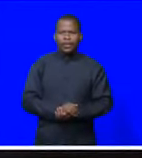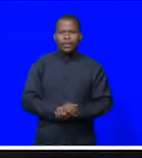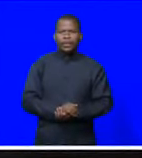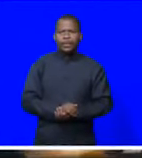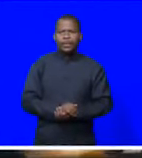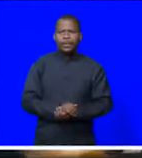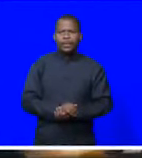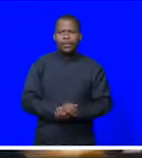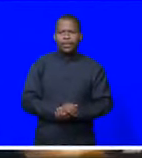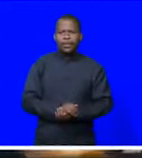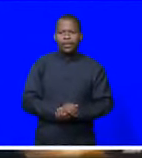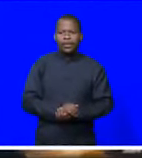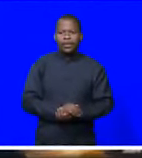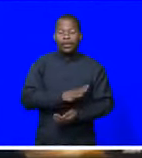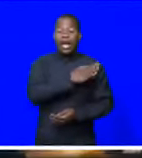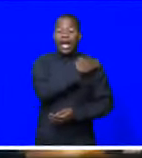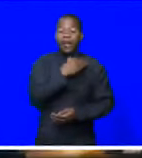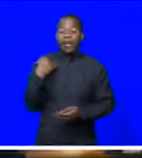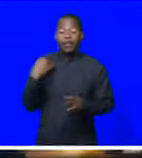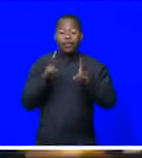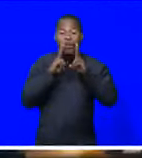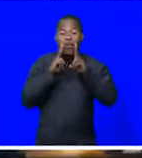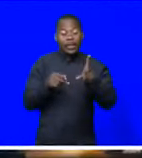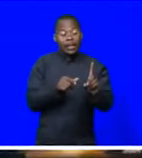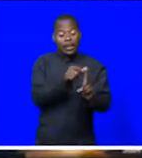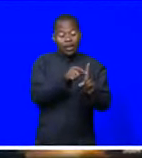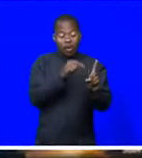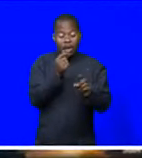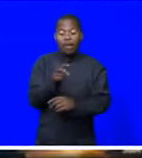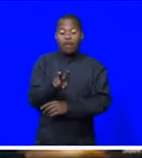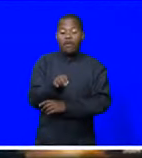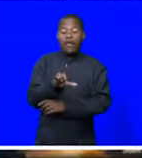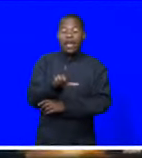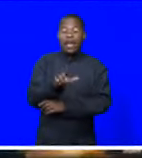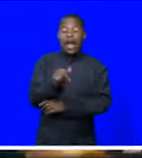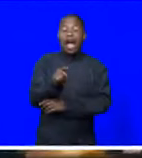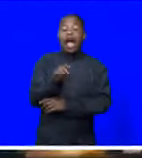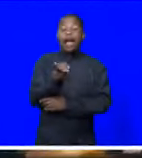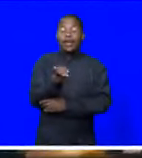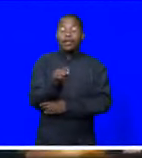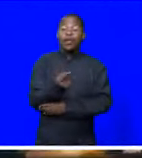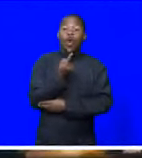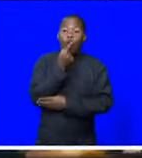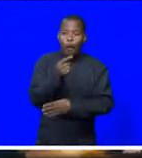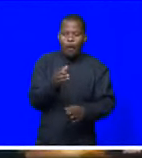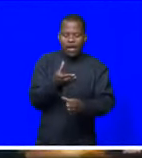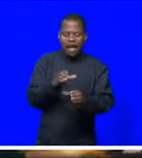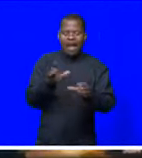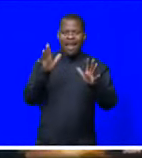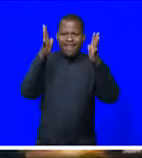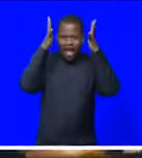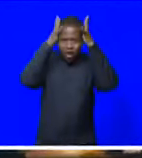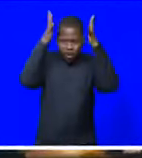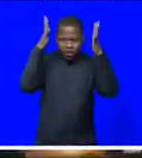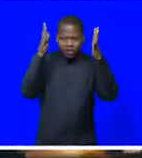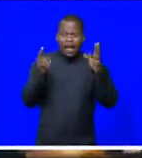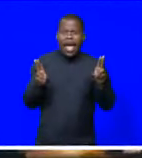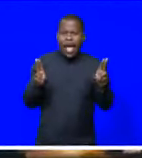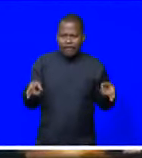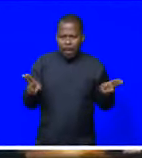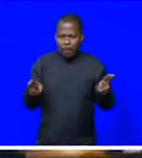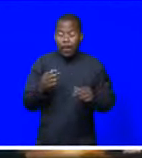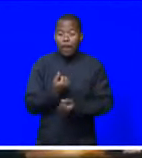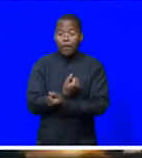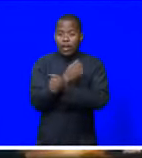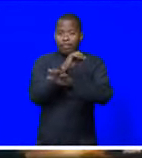Dube Mbabane. The Minister of Tourism and Environmental Affairs, Moses Vilakade, says the country has made a commitment to